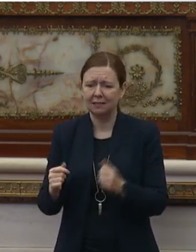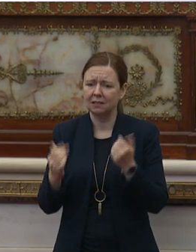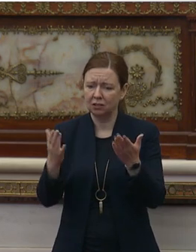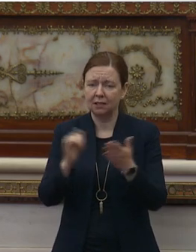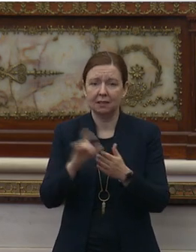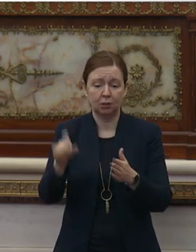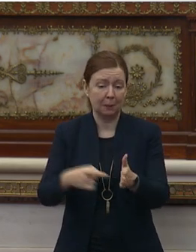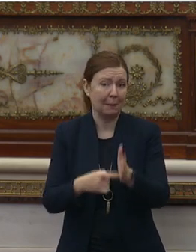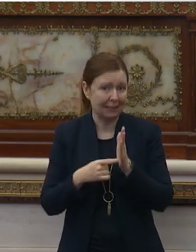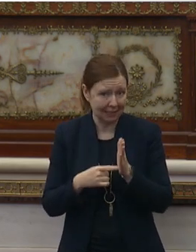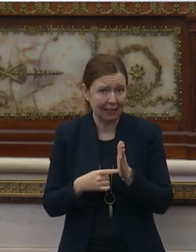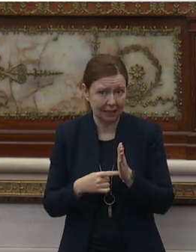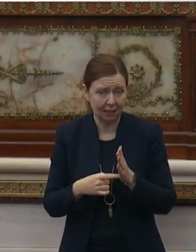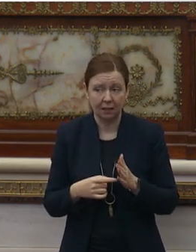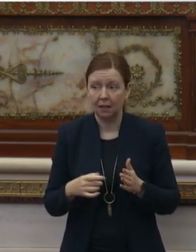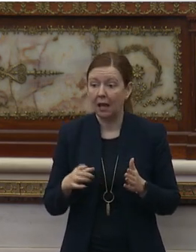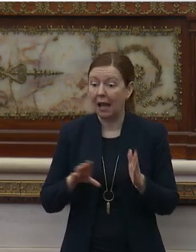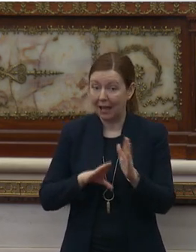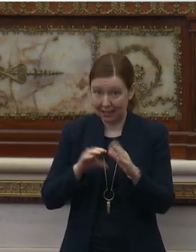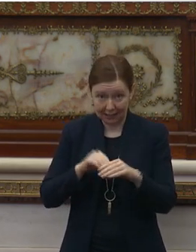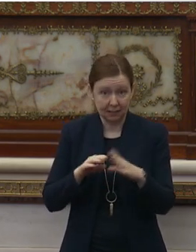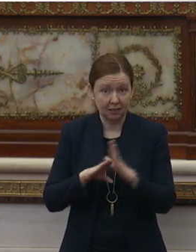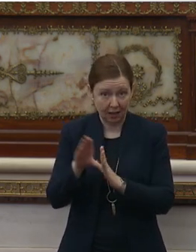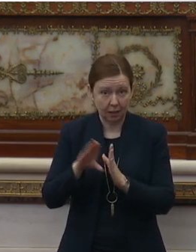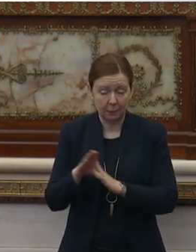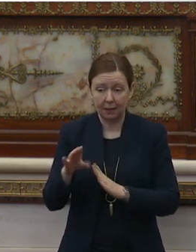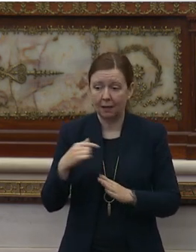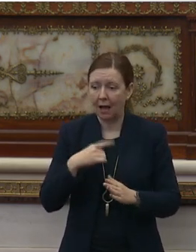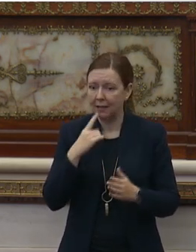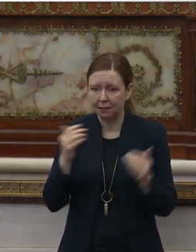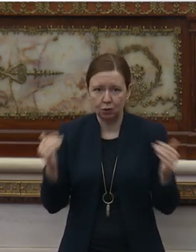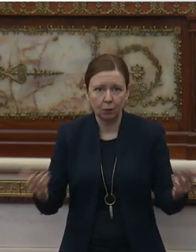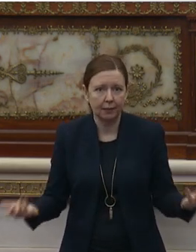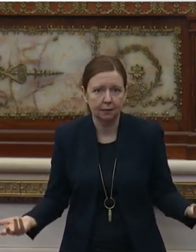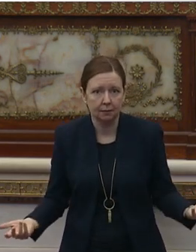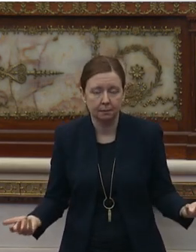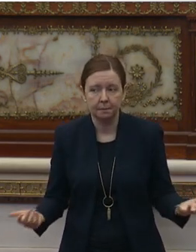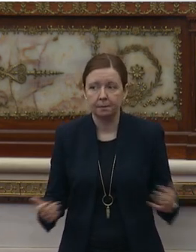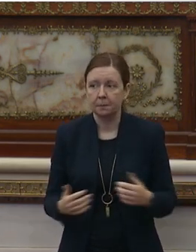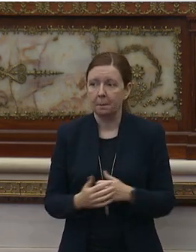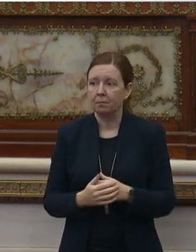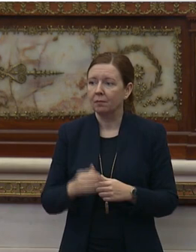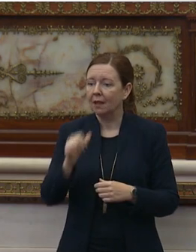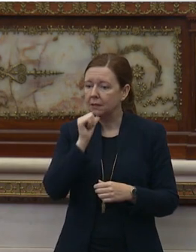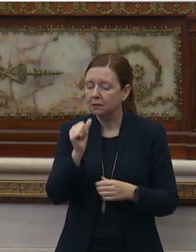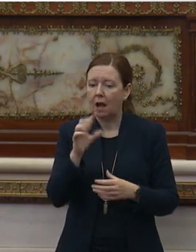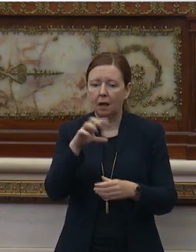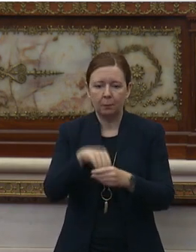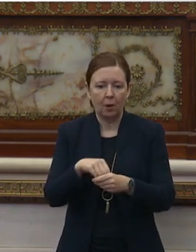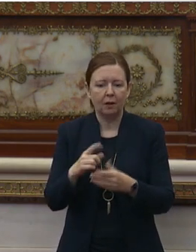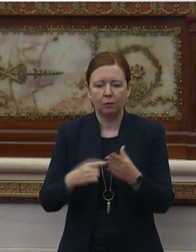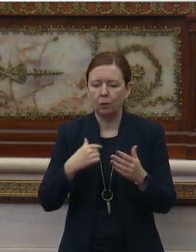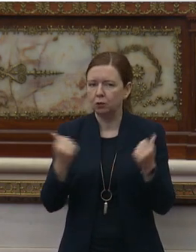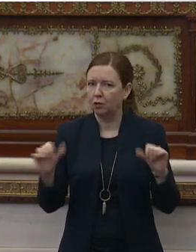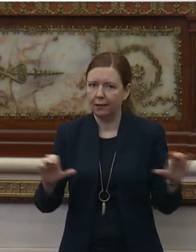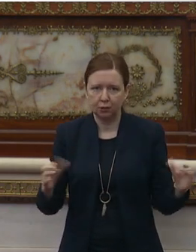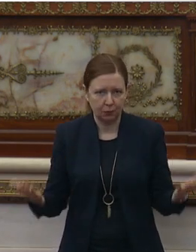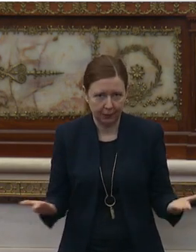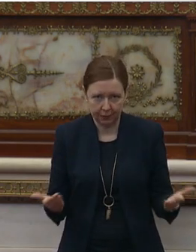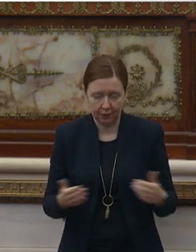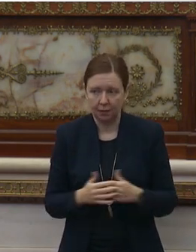be mandated in development. I say do it. It's not a part of what we're trying to do